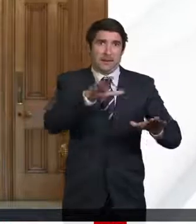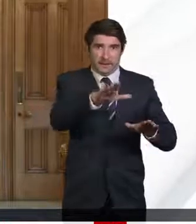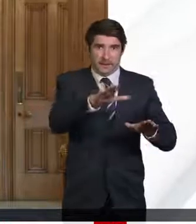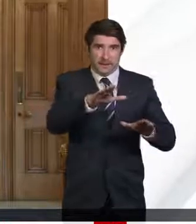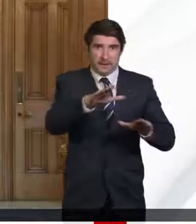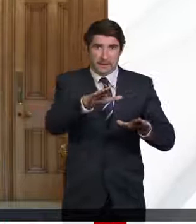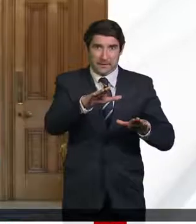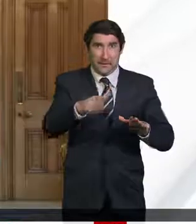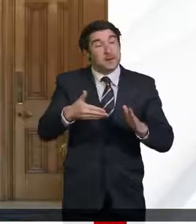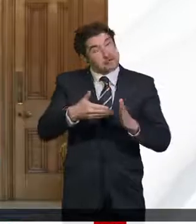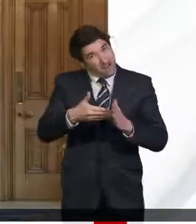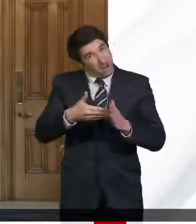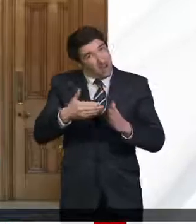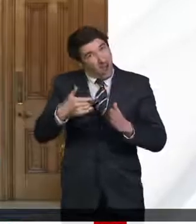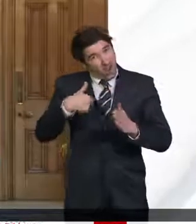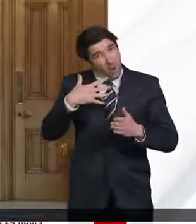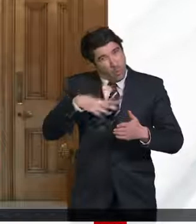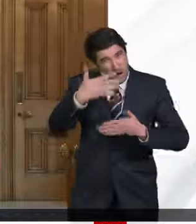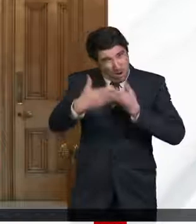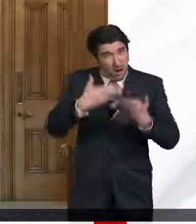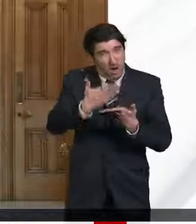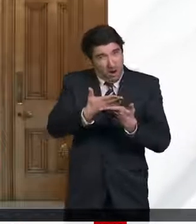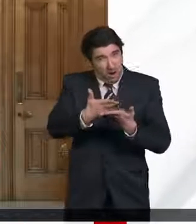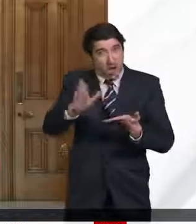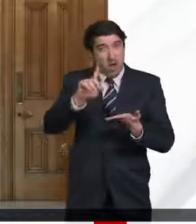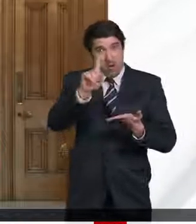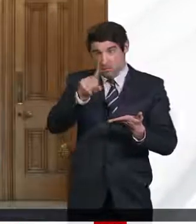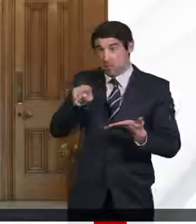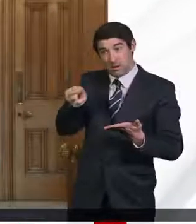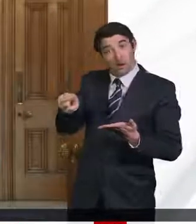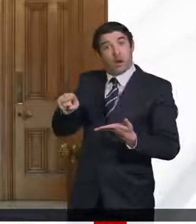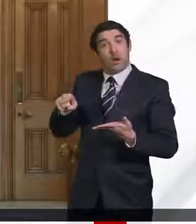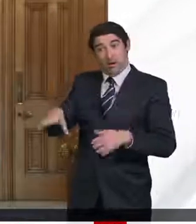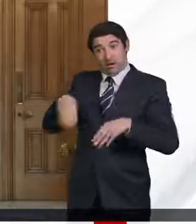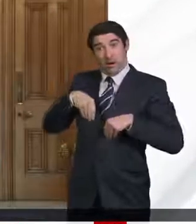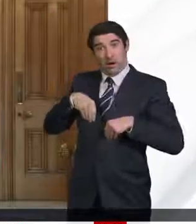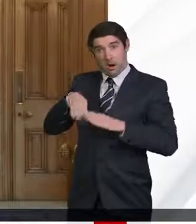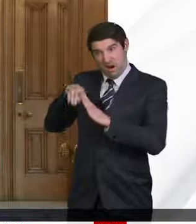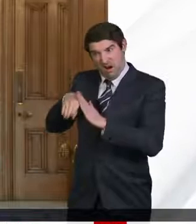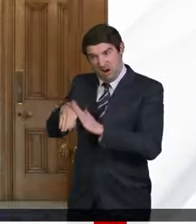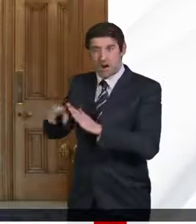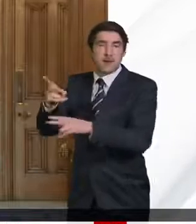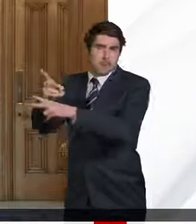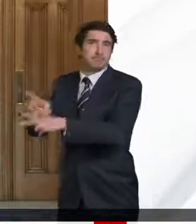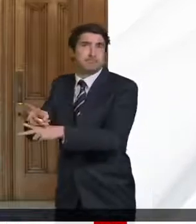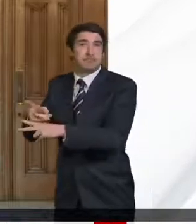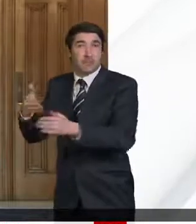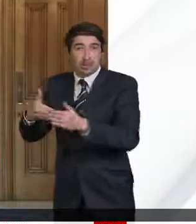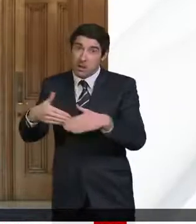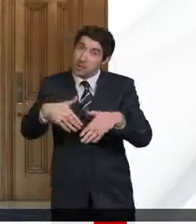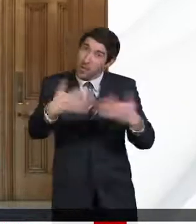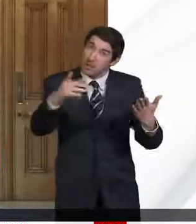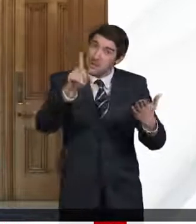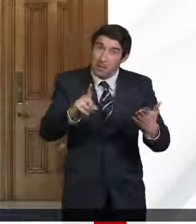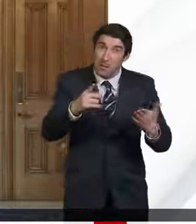crisis. Those without social support, those in tough economic circumstances, those who need the visible hand of